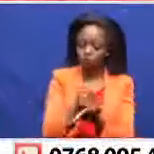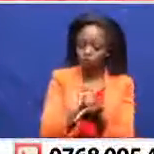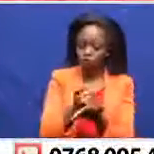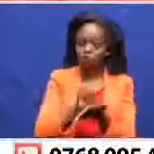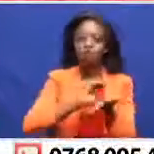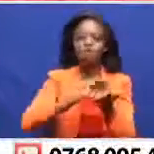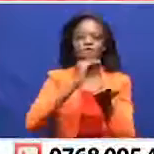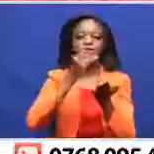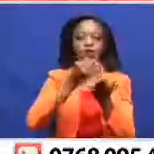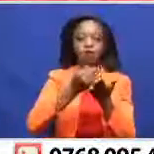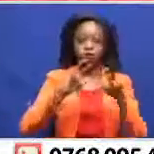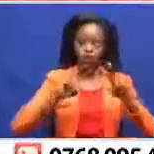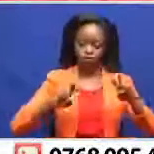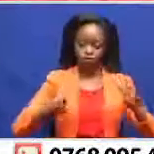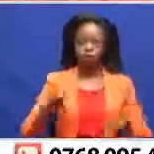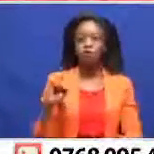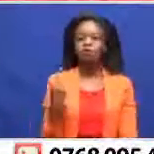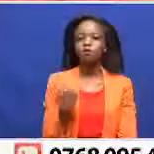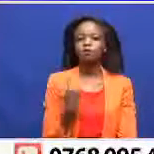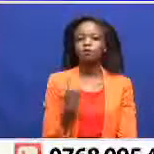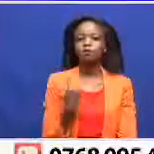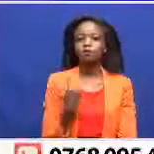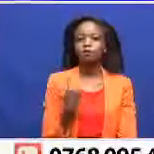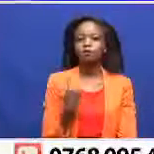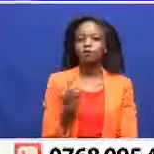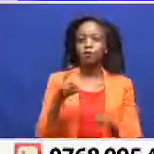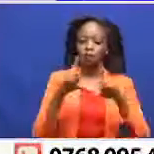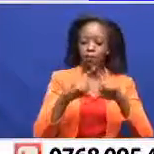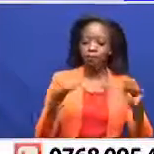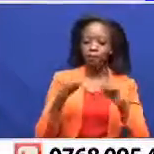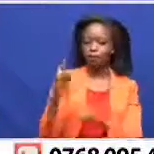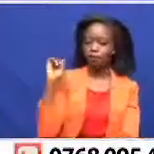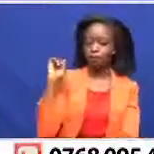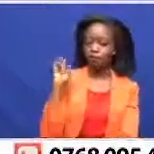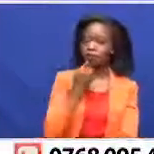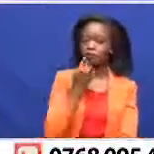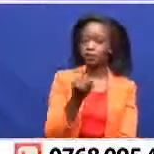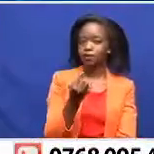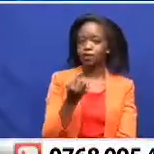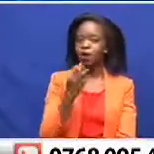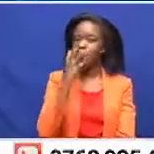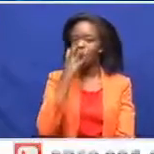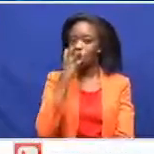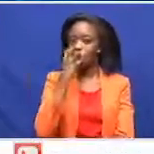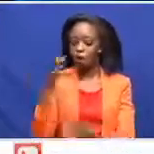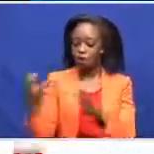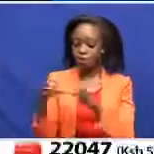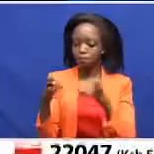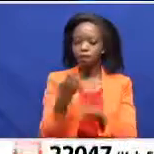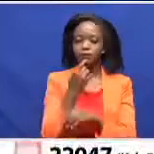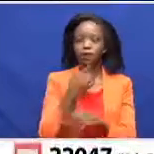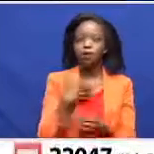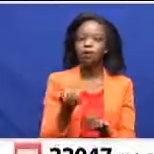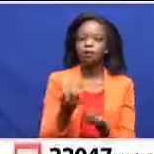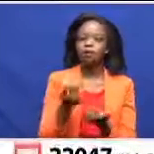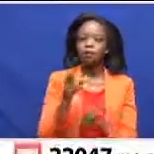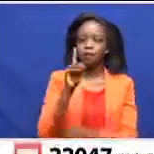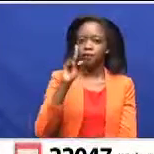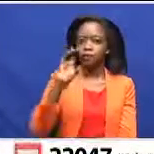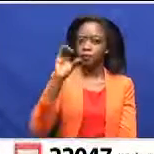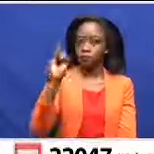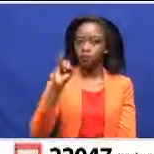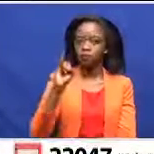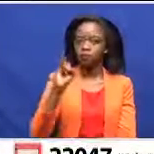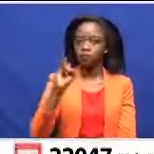is carried out. In the statement sent to newsrooms, the ODM party has stated, "We gather that the DCI has